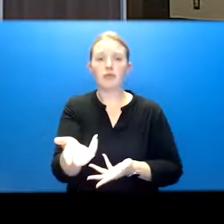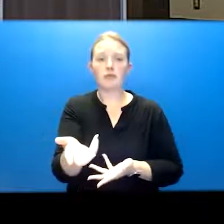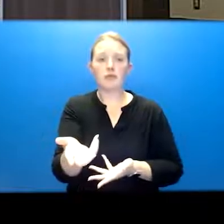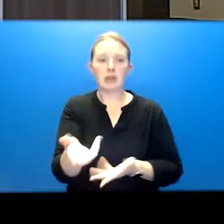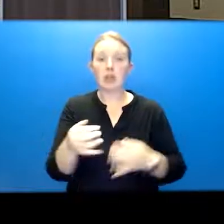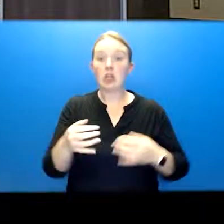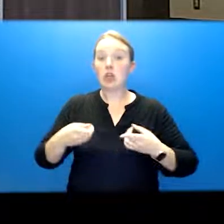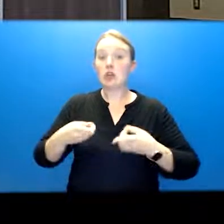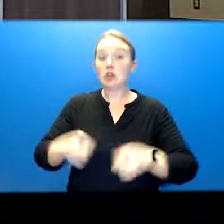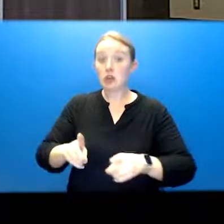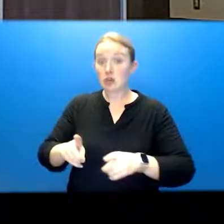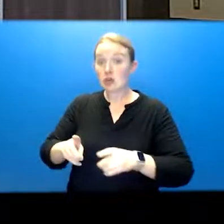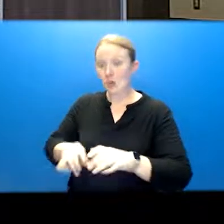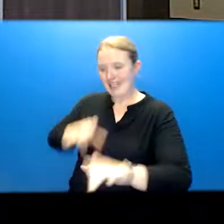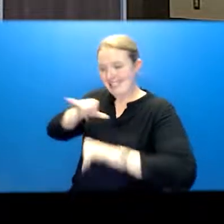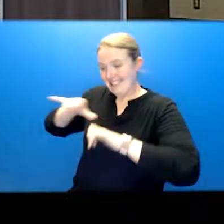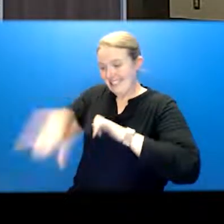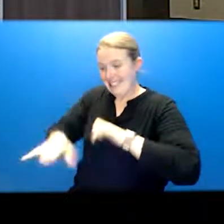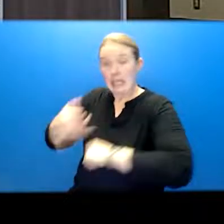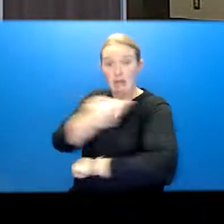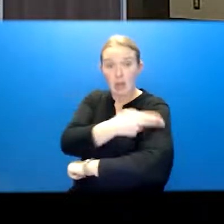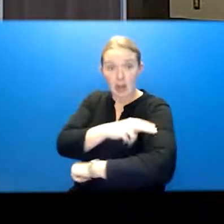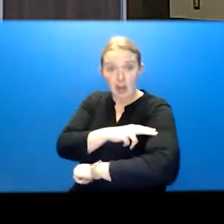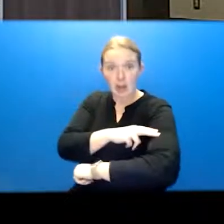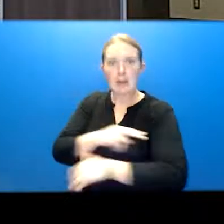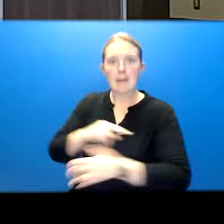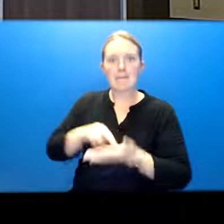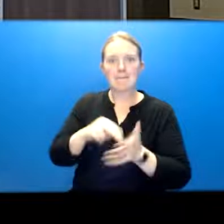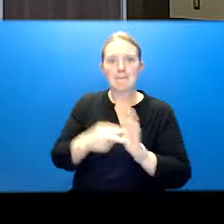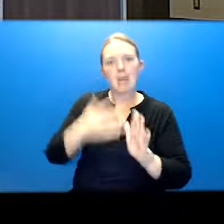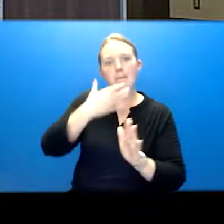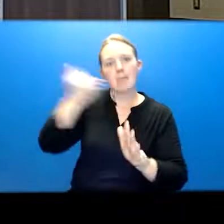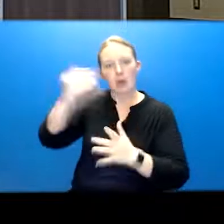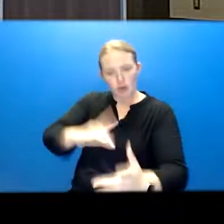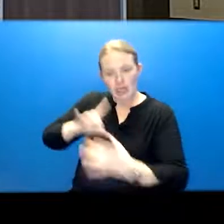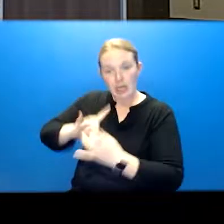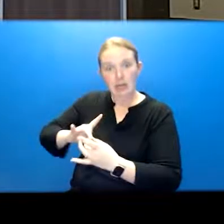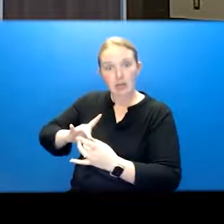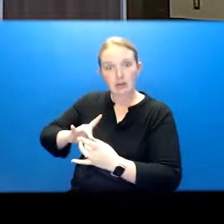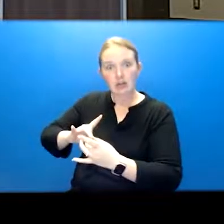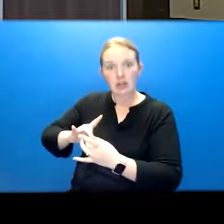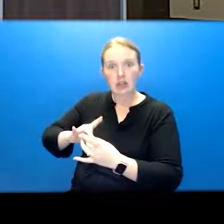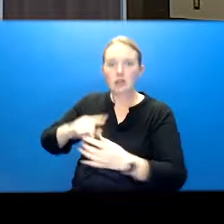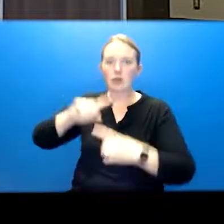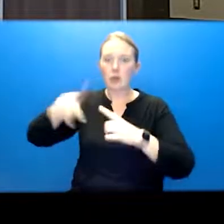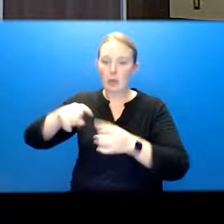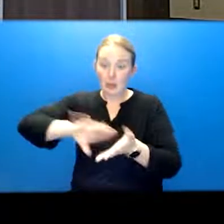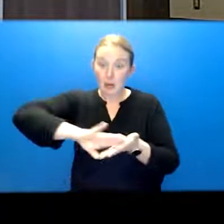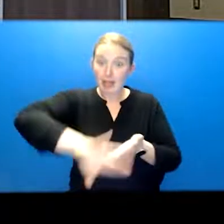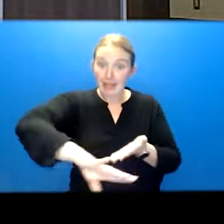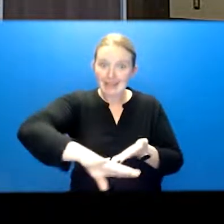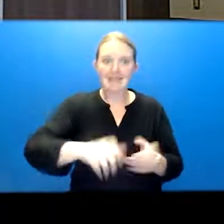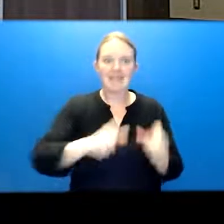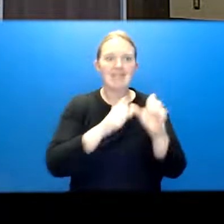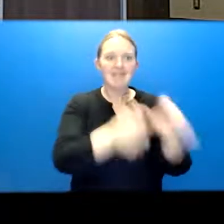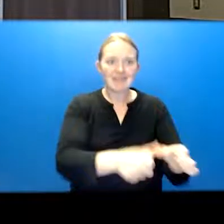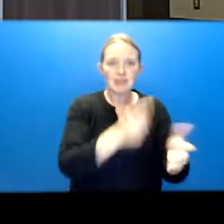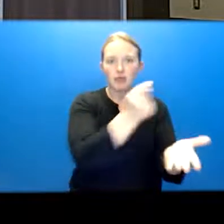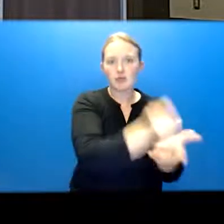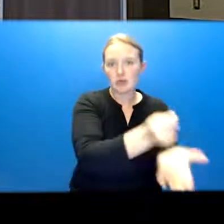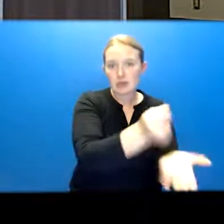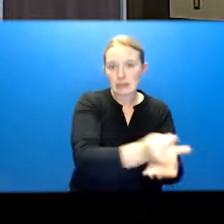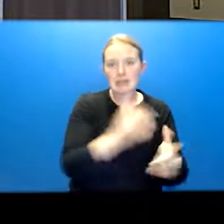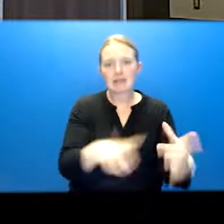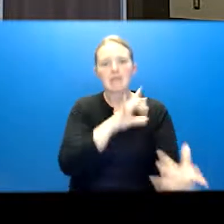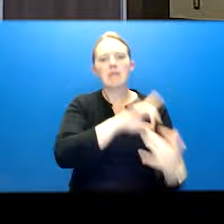during inpatient leads to the better connection to outpatient services, and that individuals are connected to